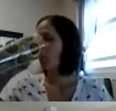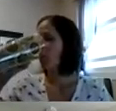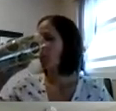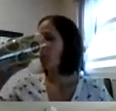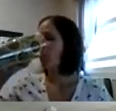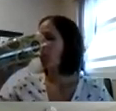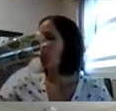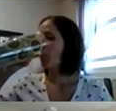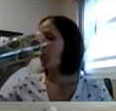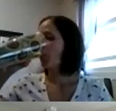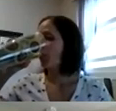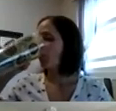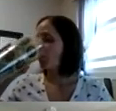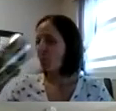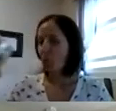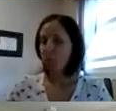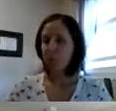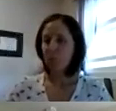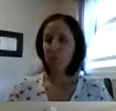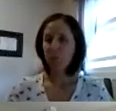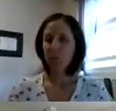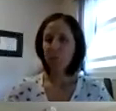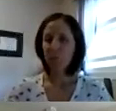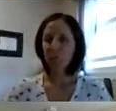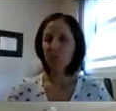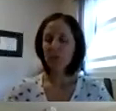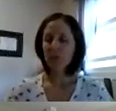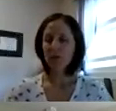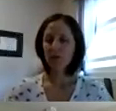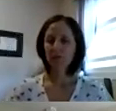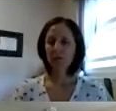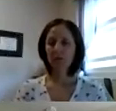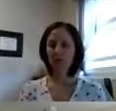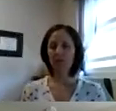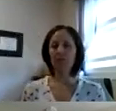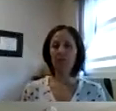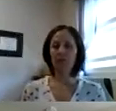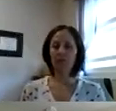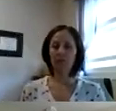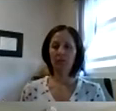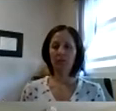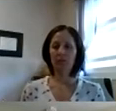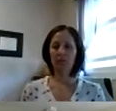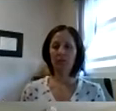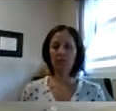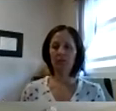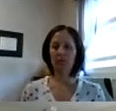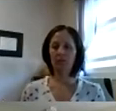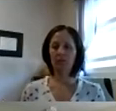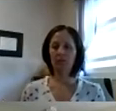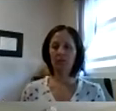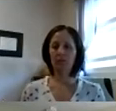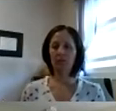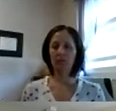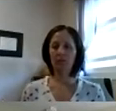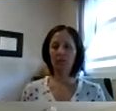funds. So the South Dakota Arts Council has to seek legislative authority to spend its grant